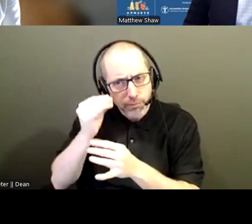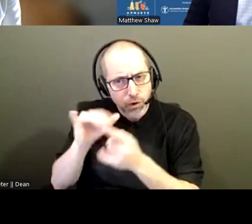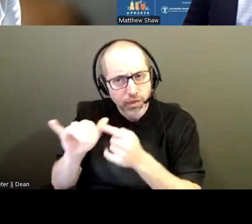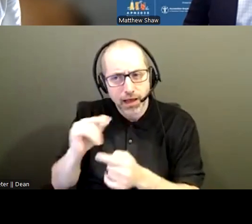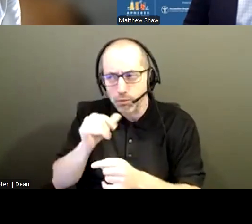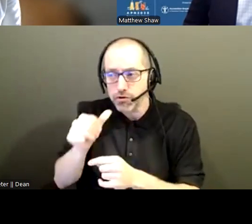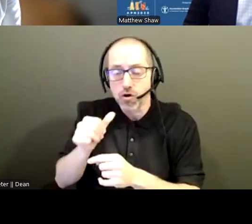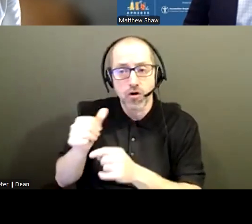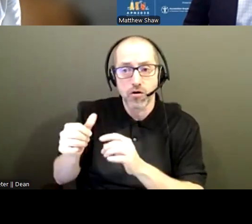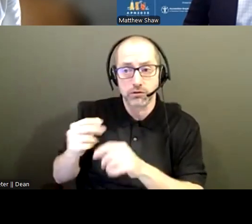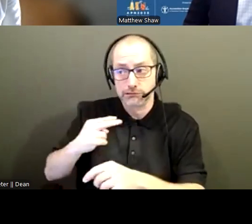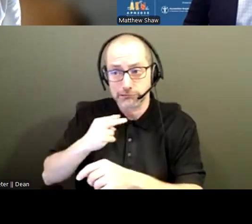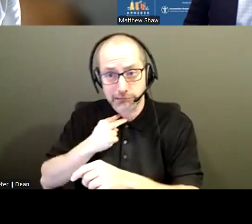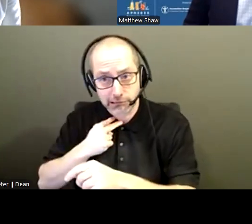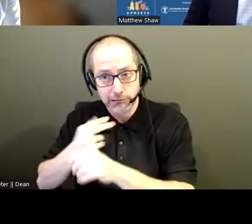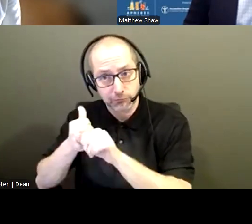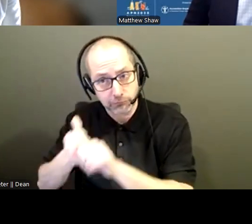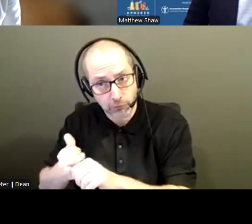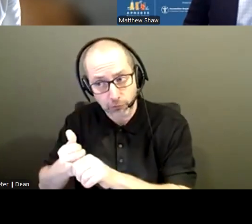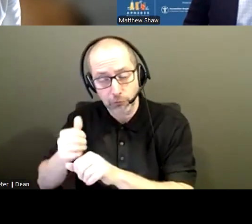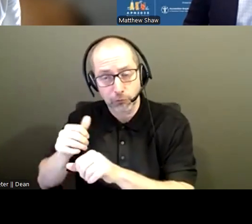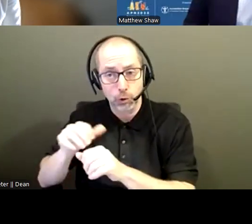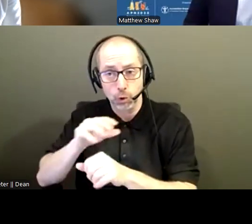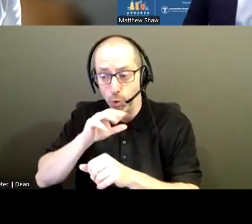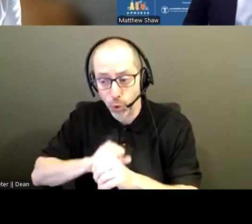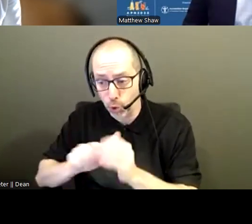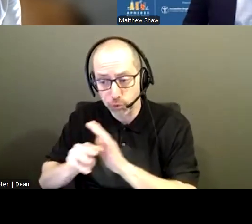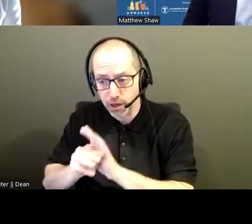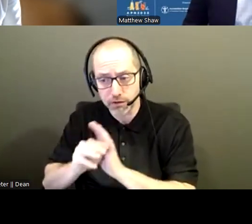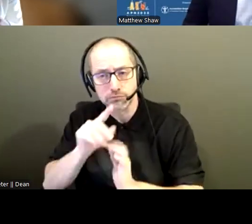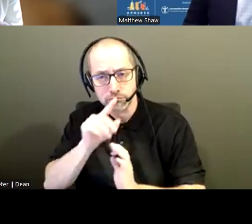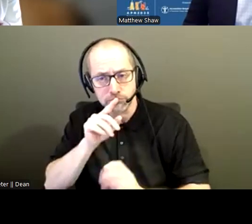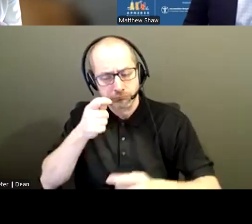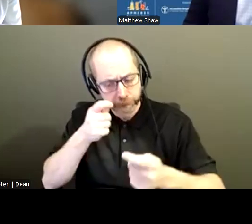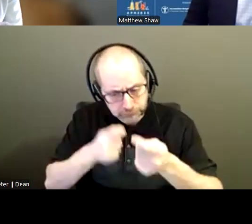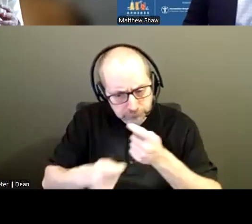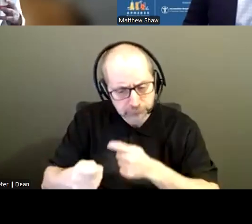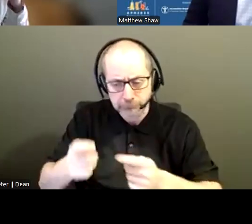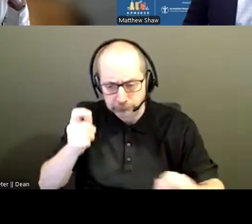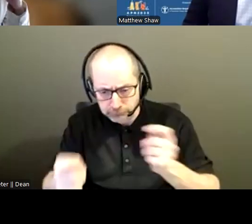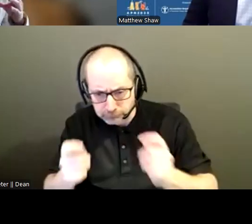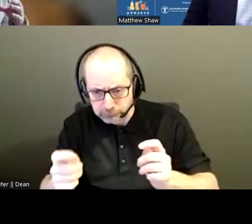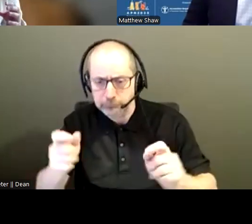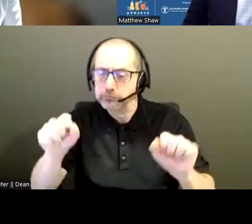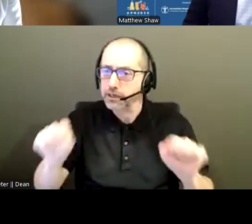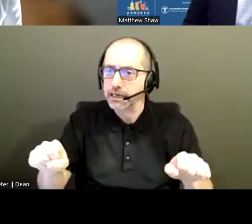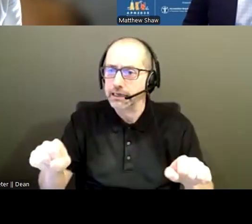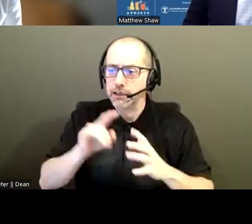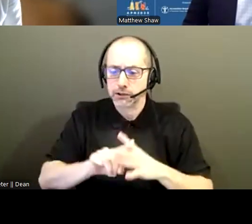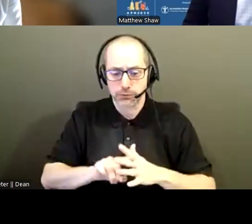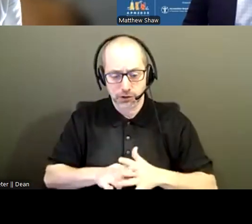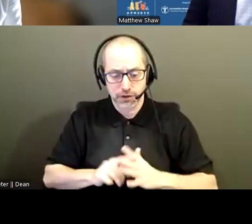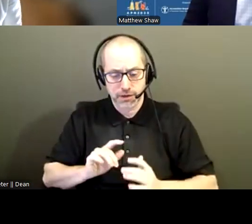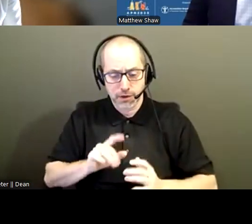tied to this old model of collecting data. So we started out by saying, this is our definition